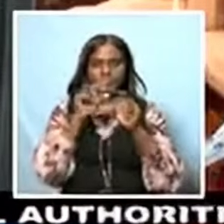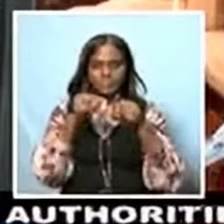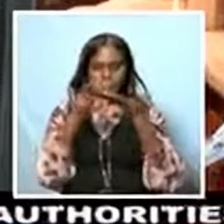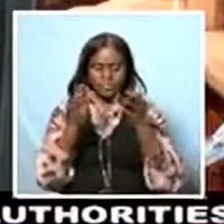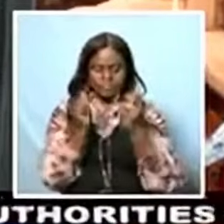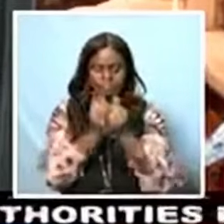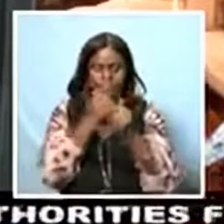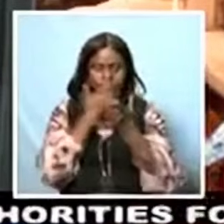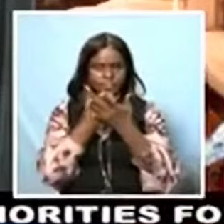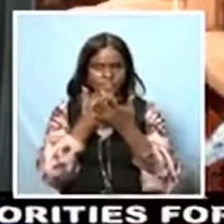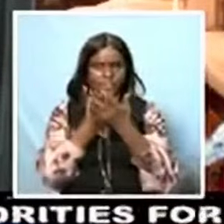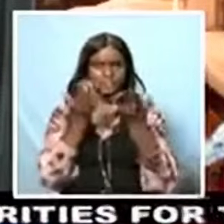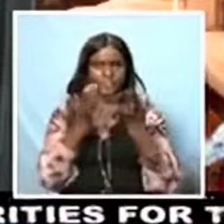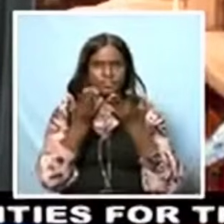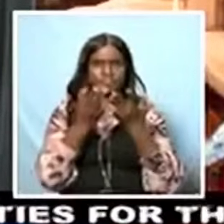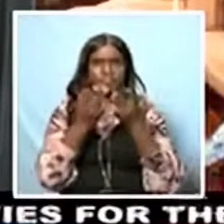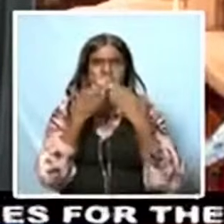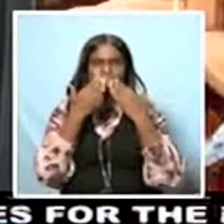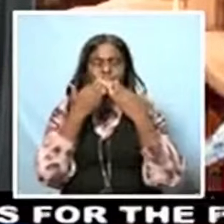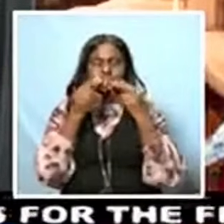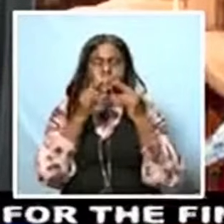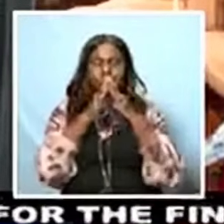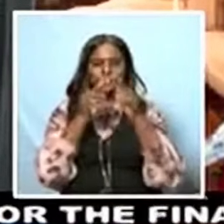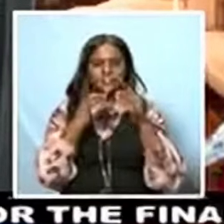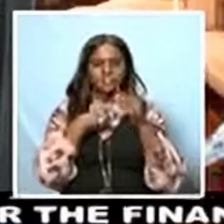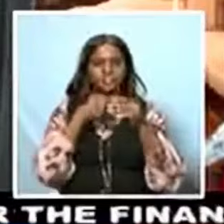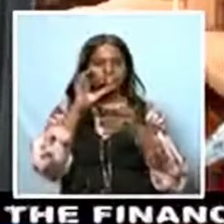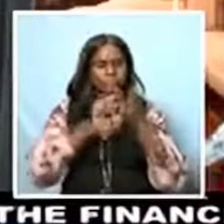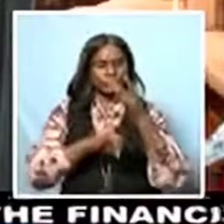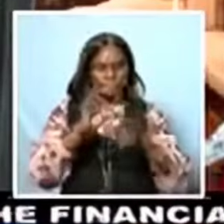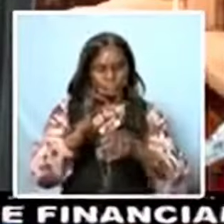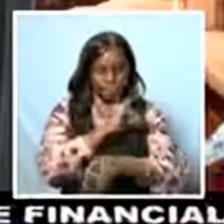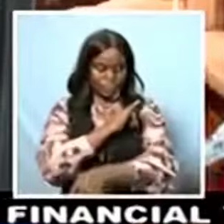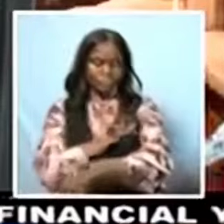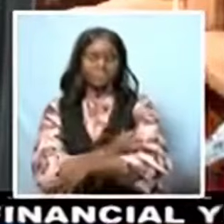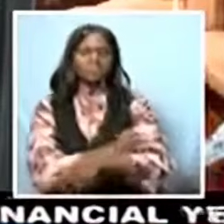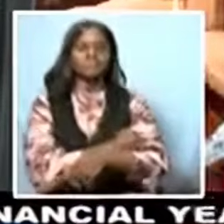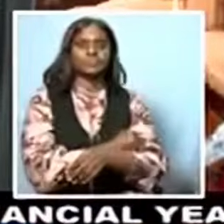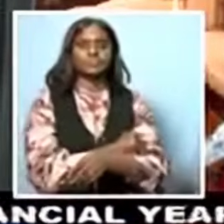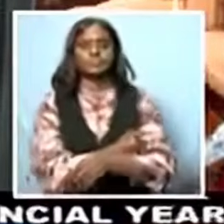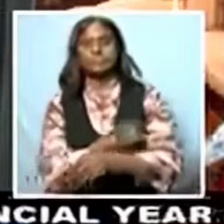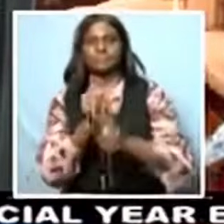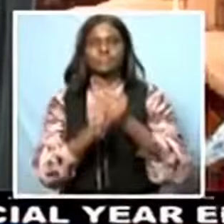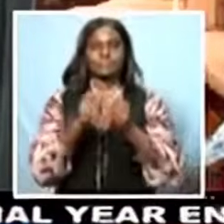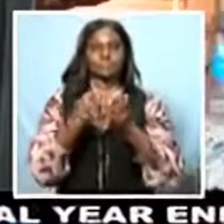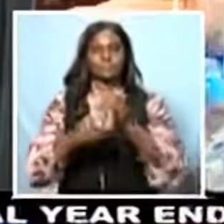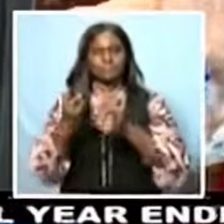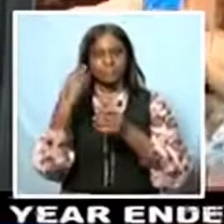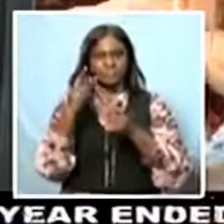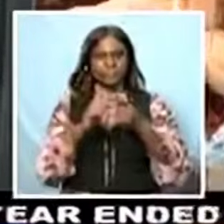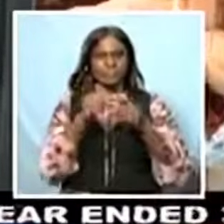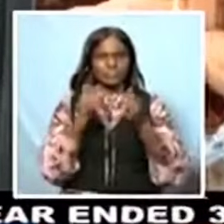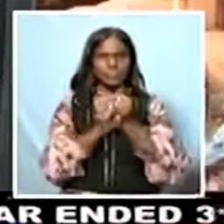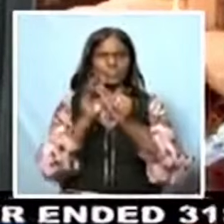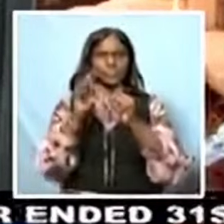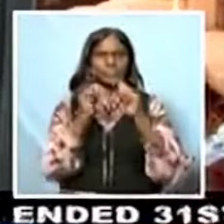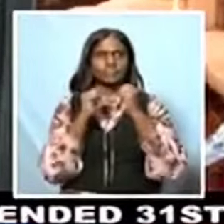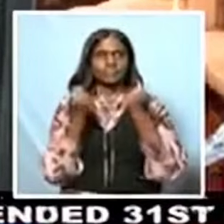with evidence. Otherwise, thank you so much. I take away the immunity which was conferred to you and your